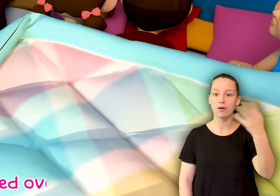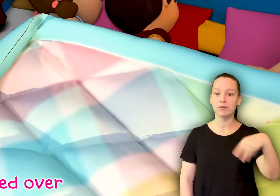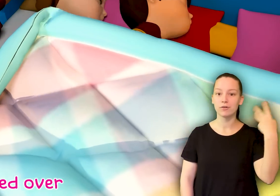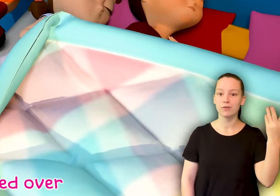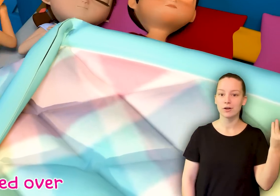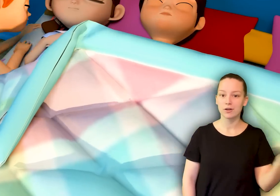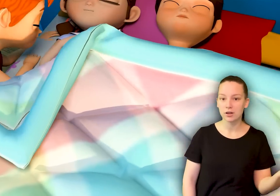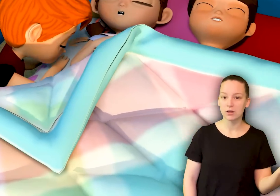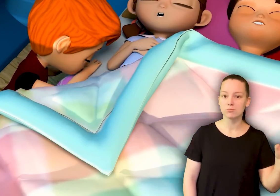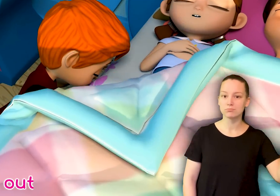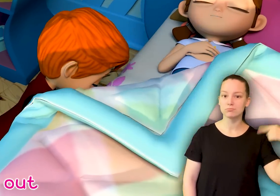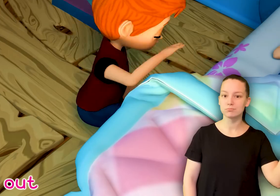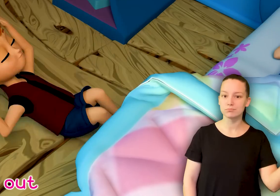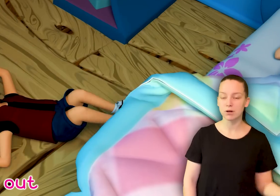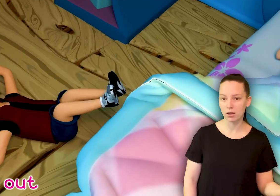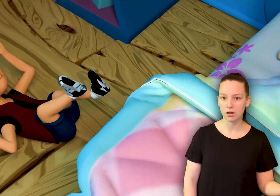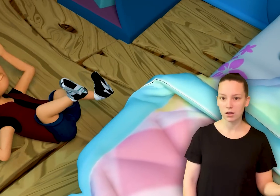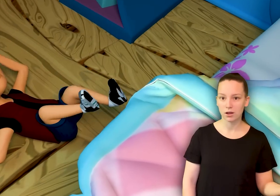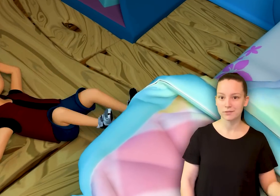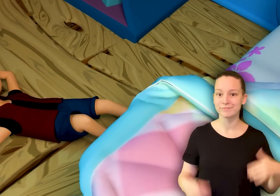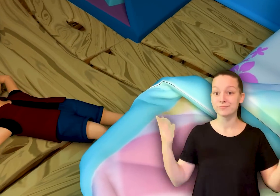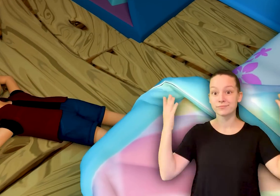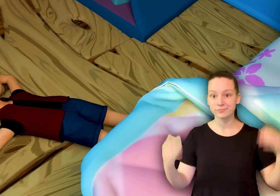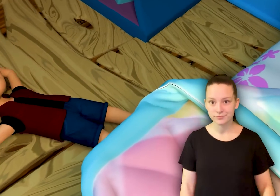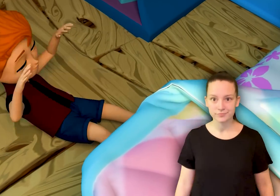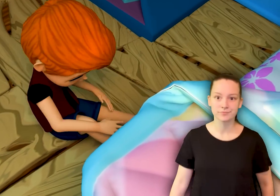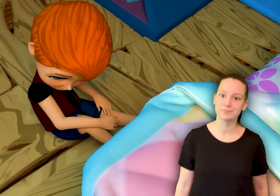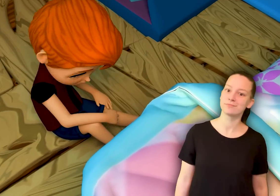all rolled over and one fell out